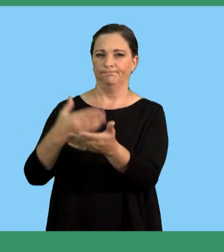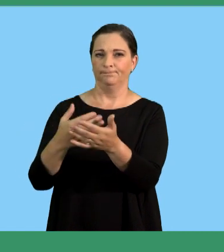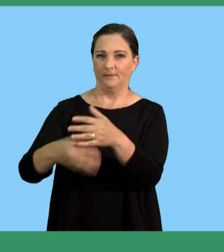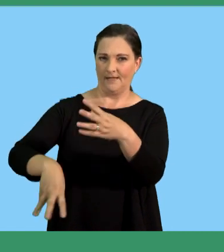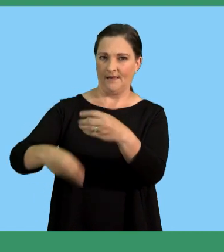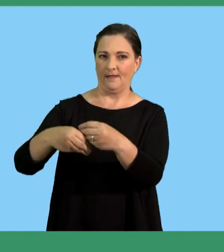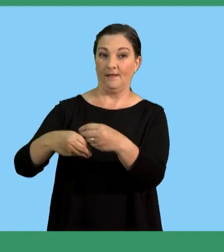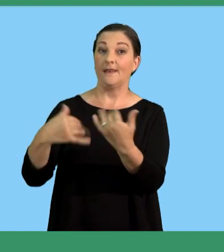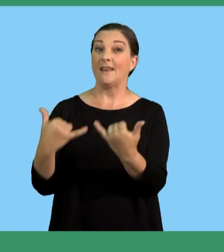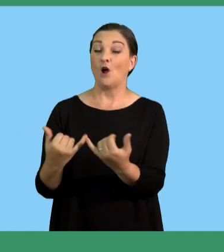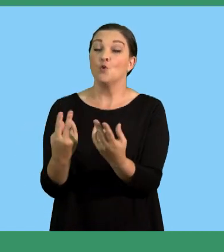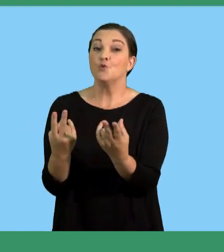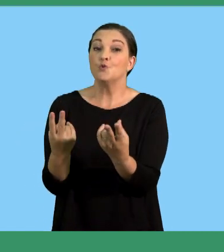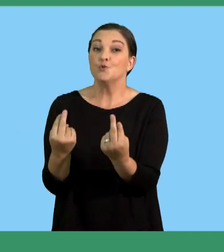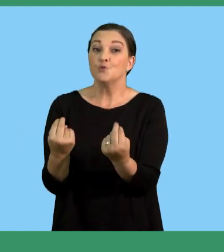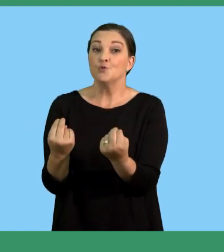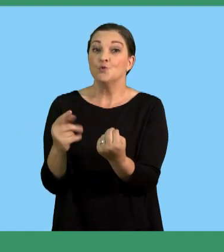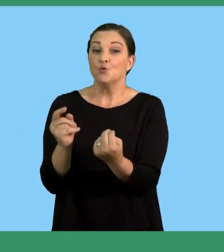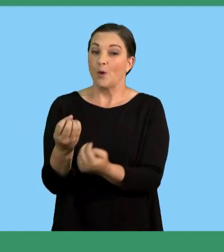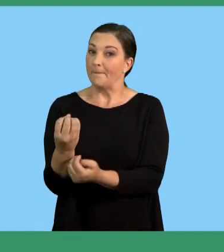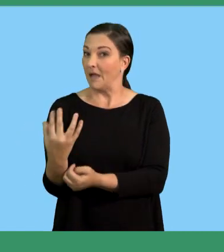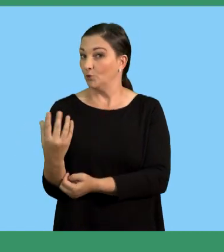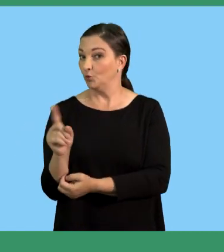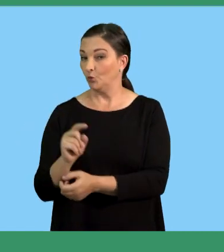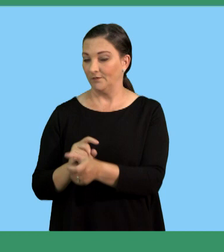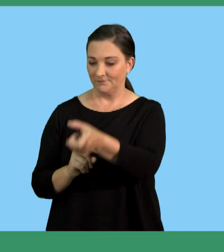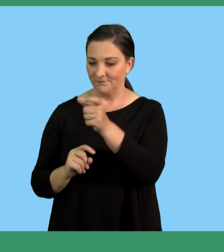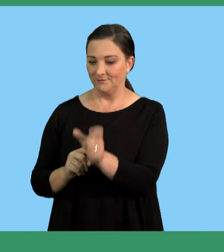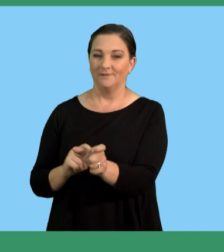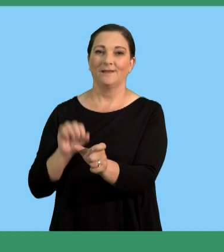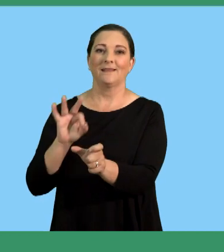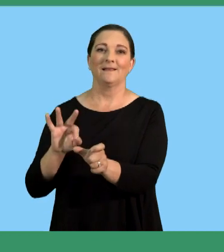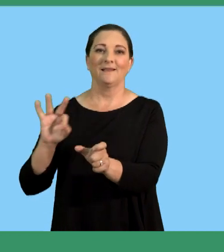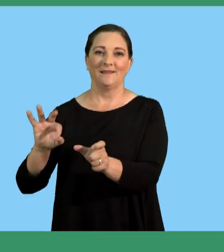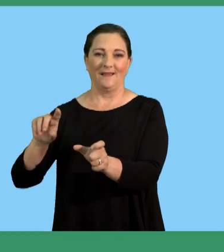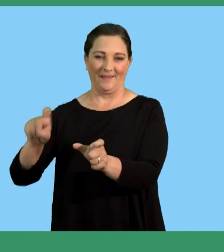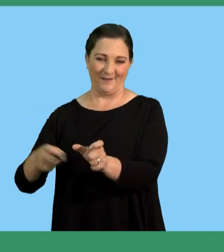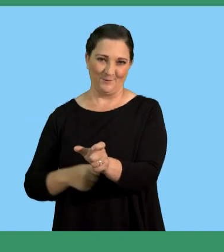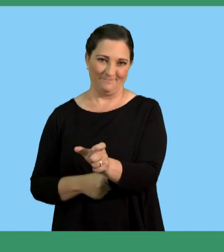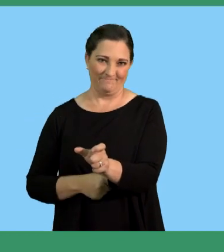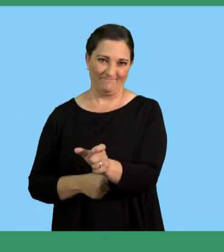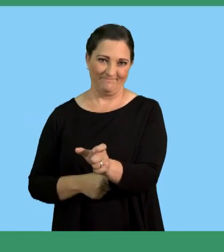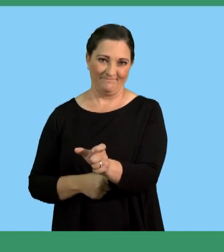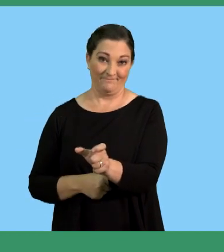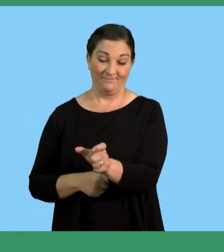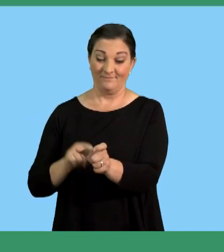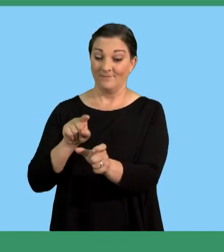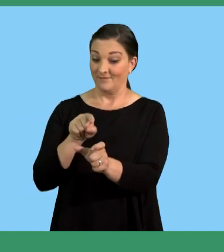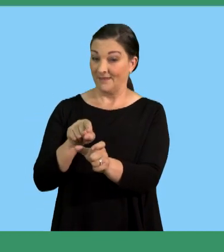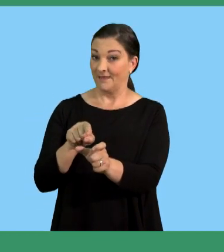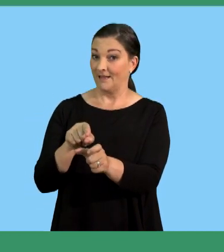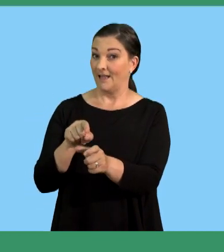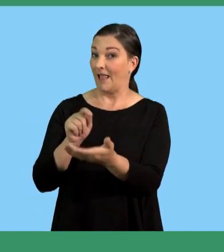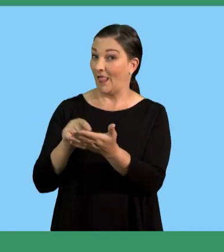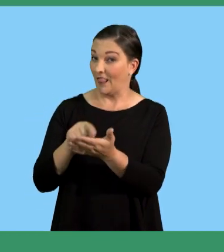to have now a new what? A new principal amount, which becomes 33,000.